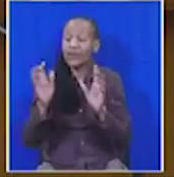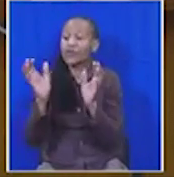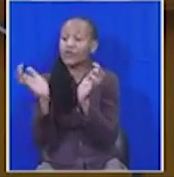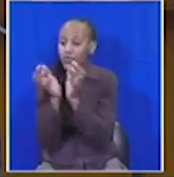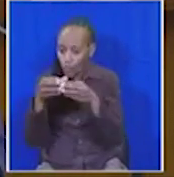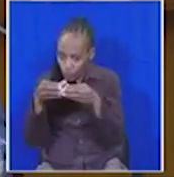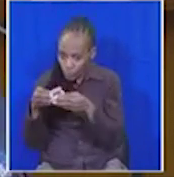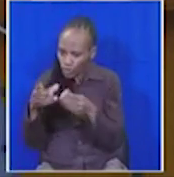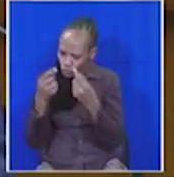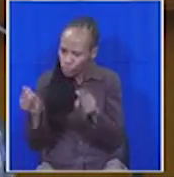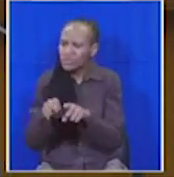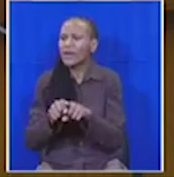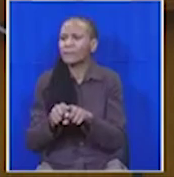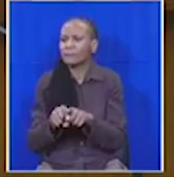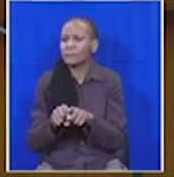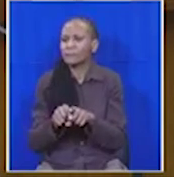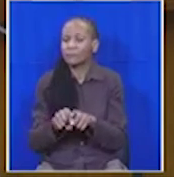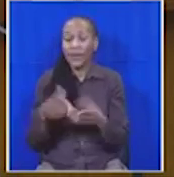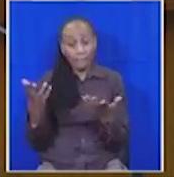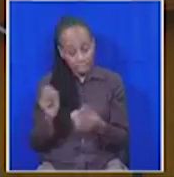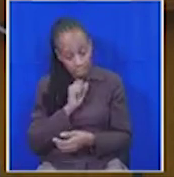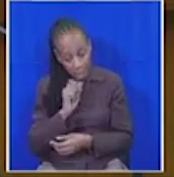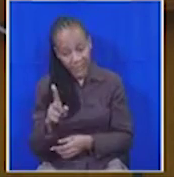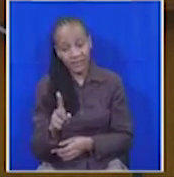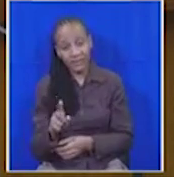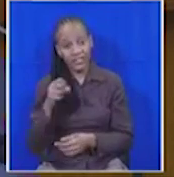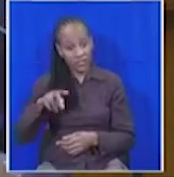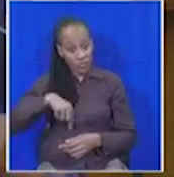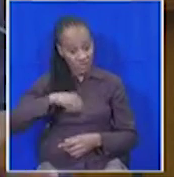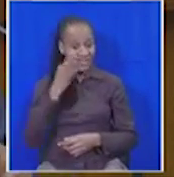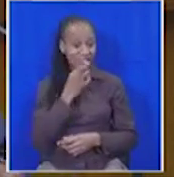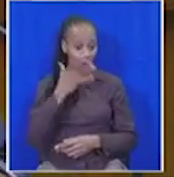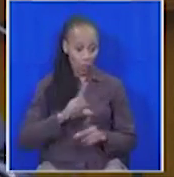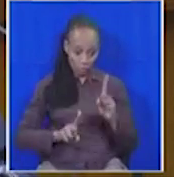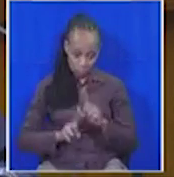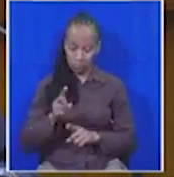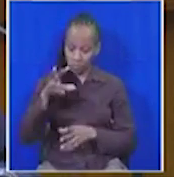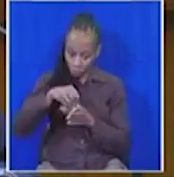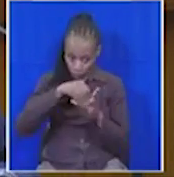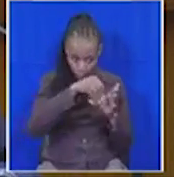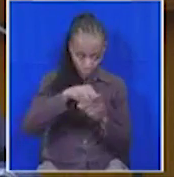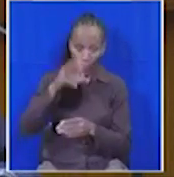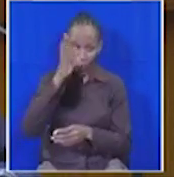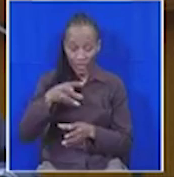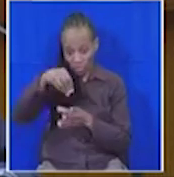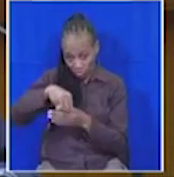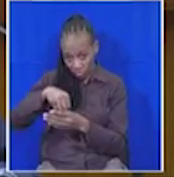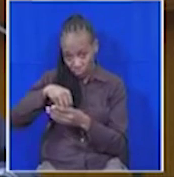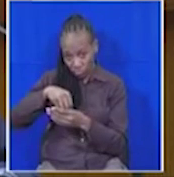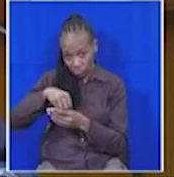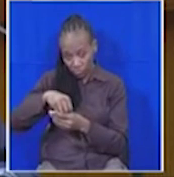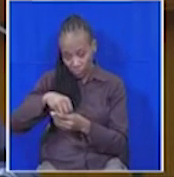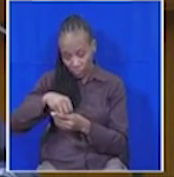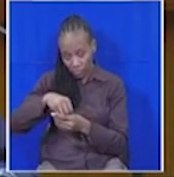same. However, Chairperson, if we want to declare ourselves willing to participate in any collective action of